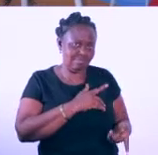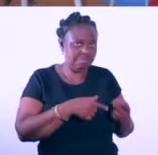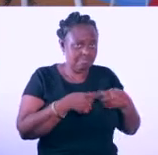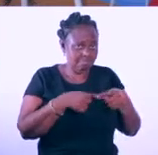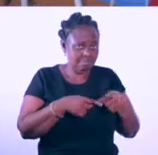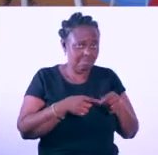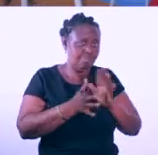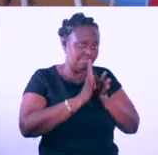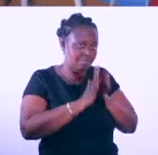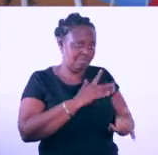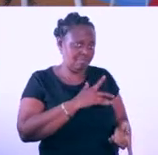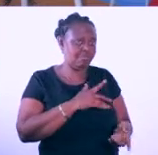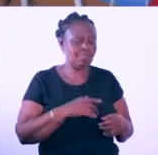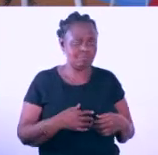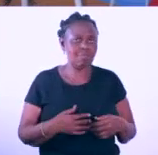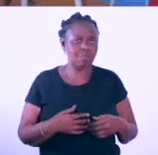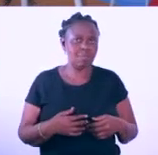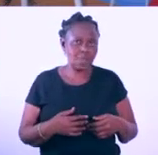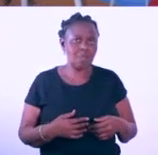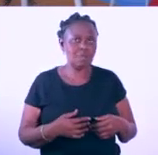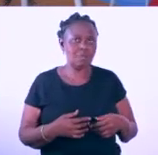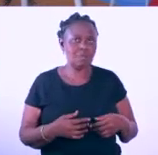Okay, say it.